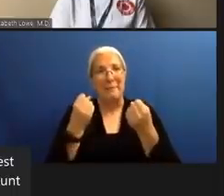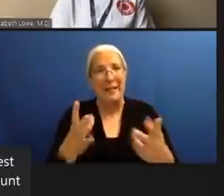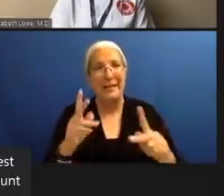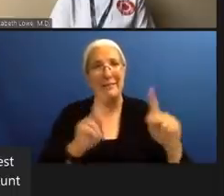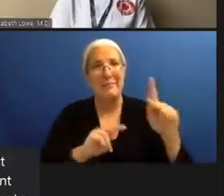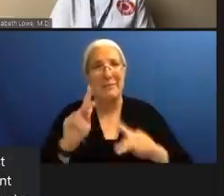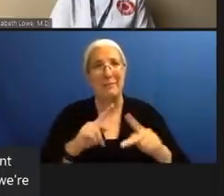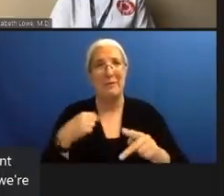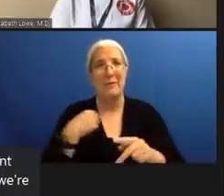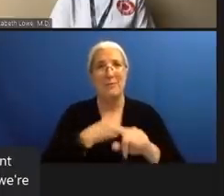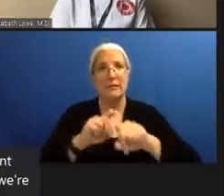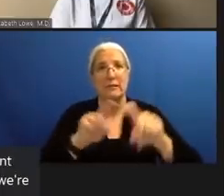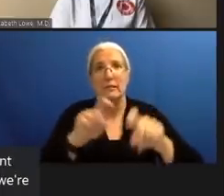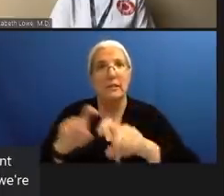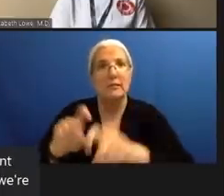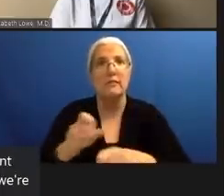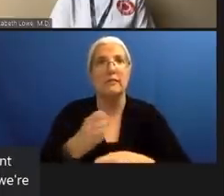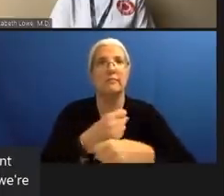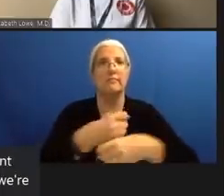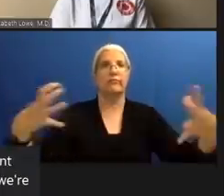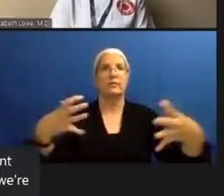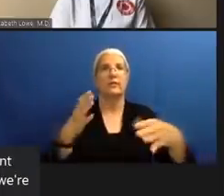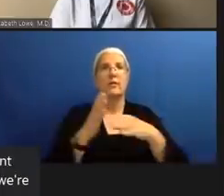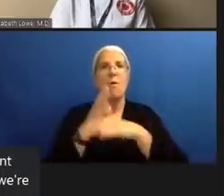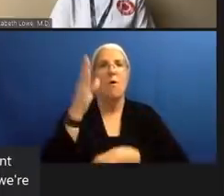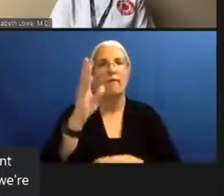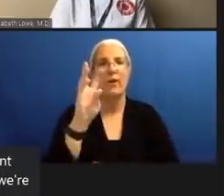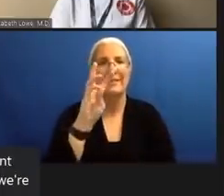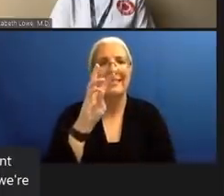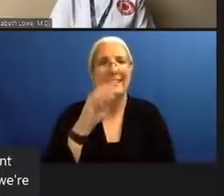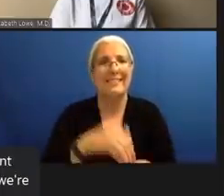over 6,000 tests, well over 6,000 tests a day.